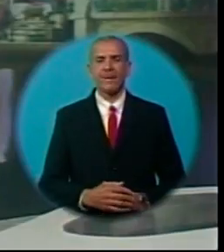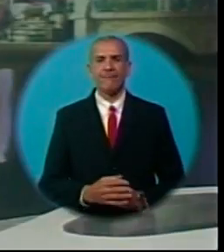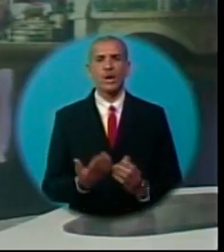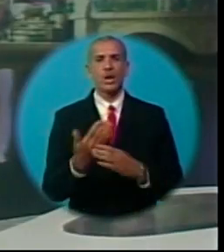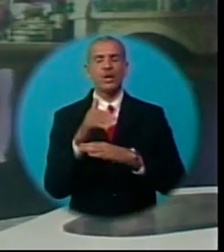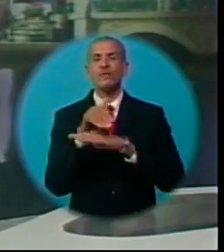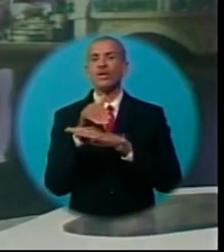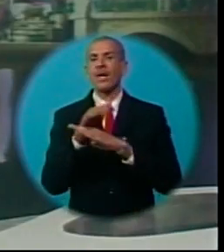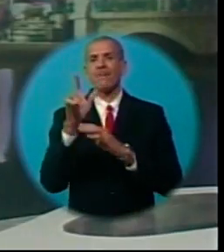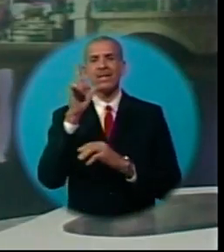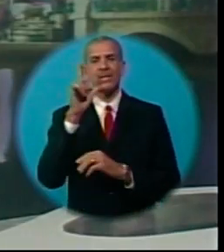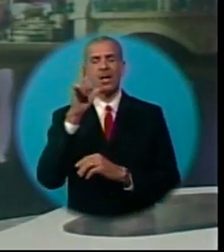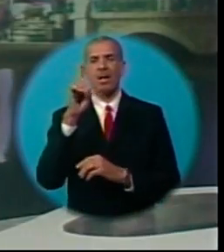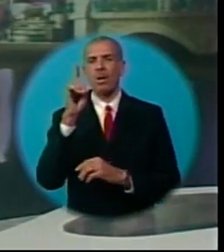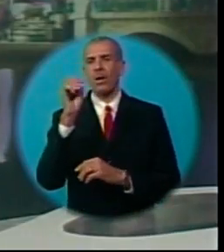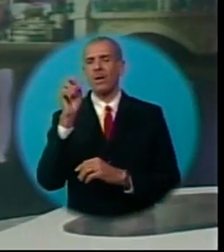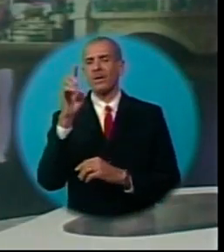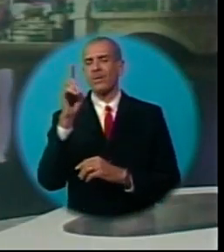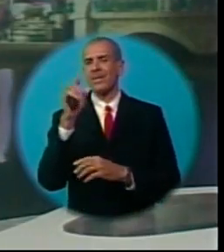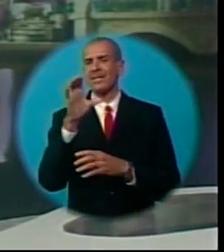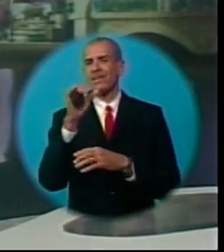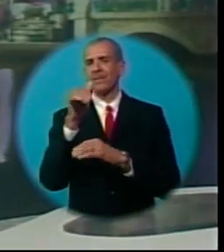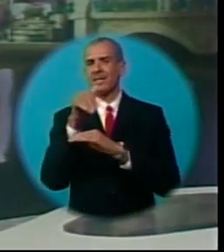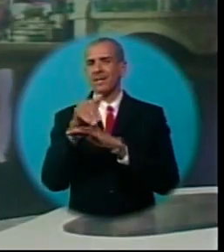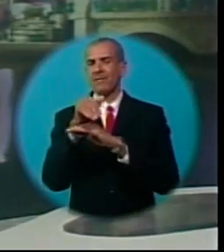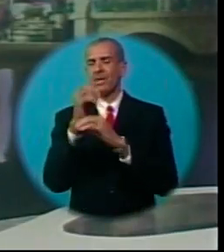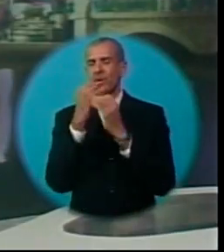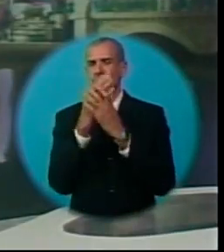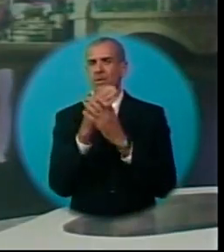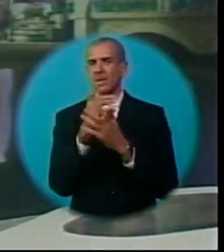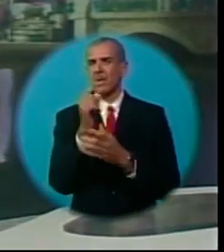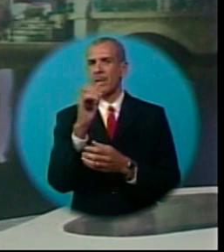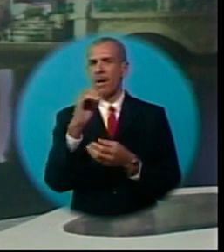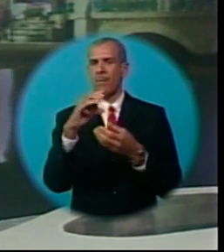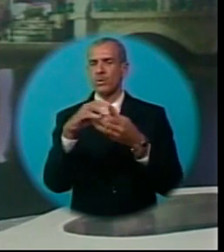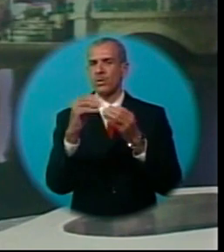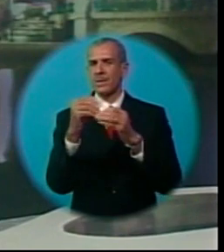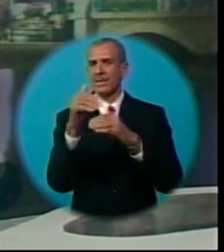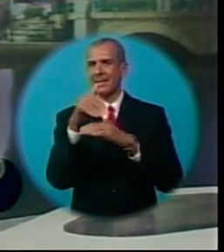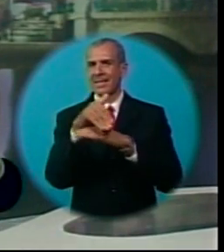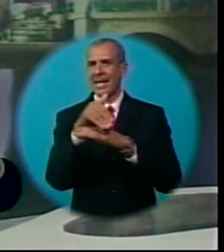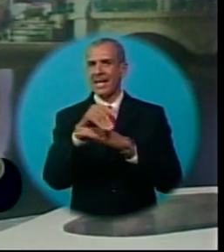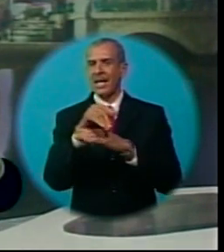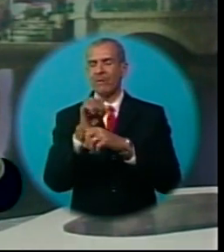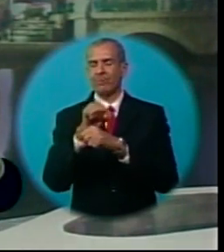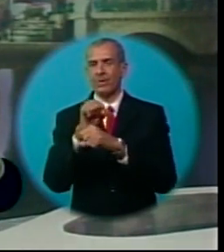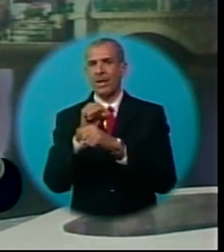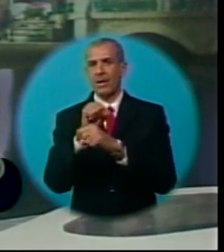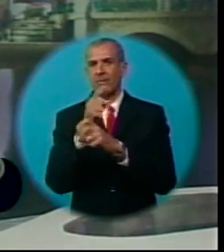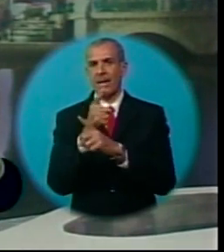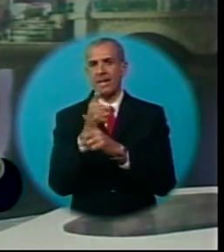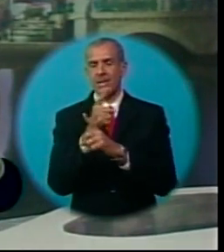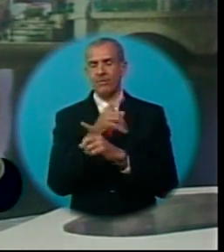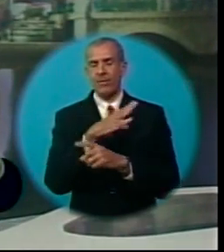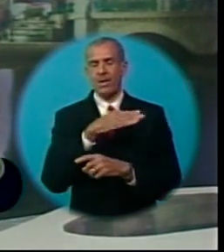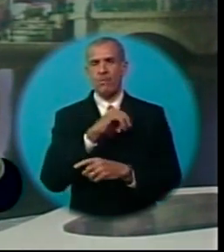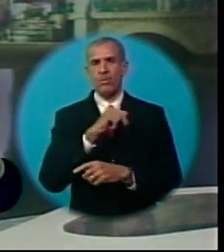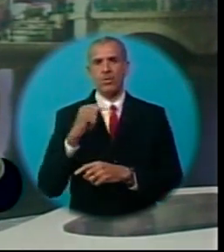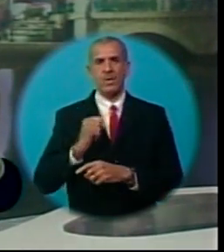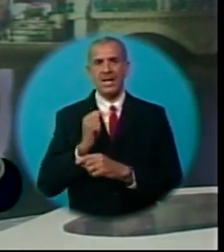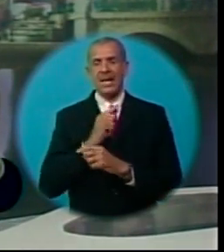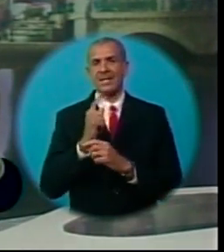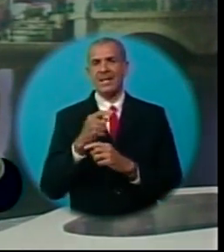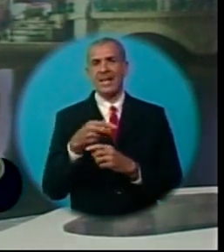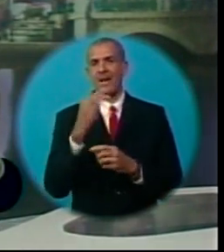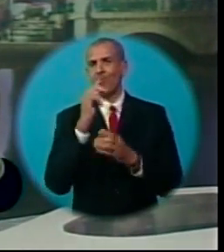And a very good evening to you. I'm Lisa Lloyd with the CBC Evening News. And our top story tonight, the Employment Rights Tribunal has come in for some